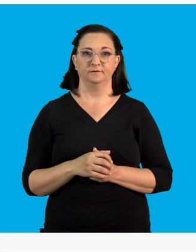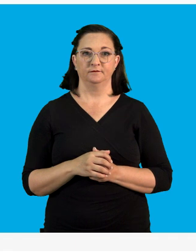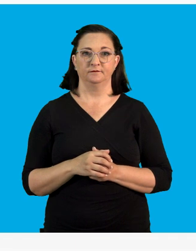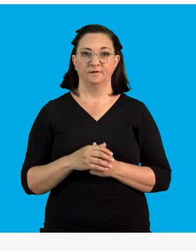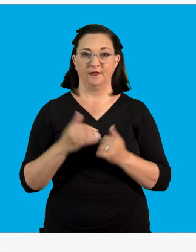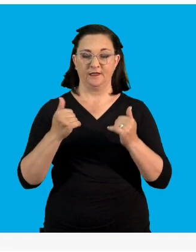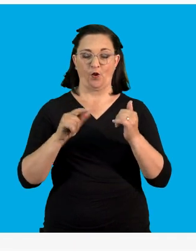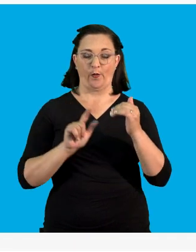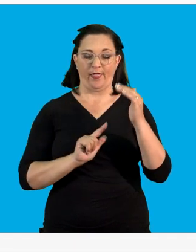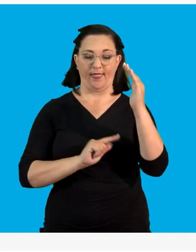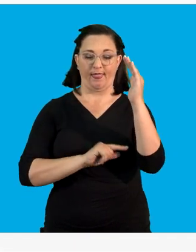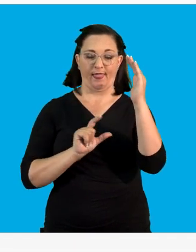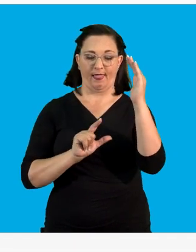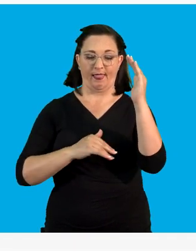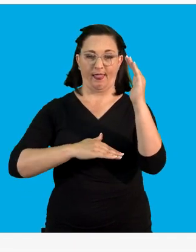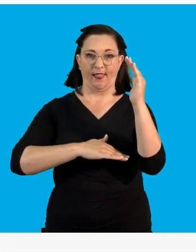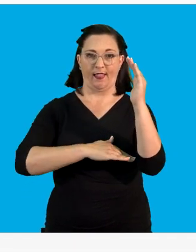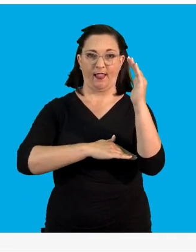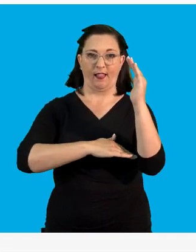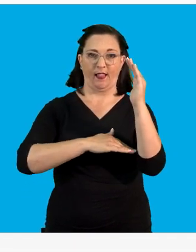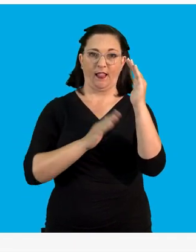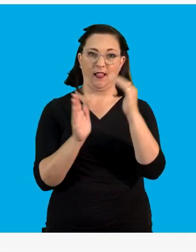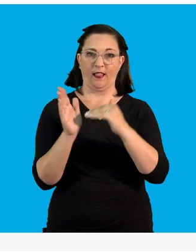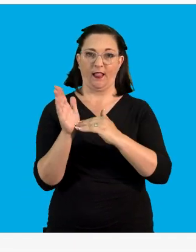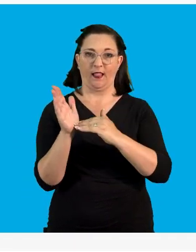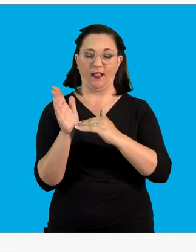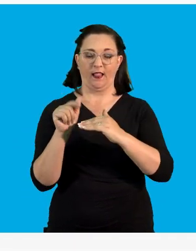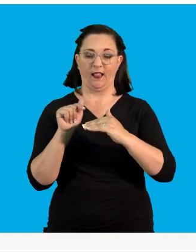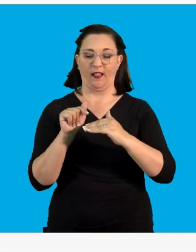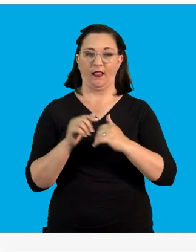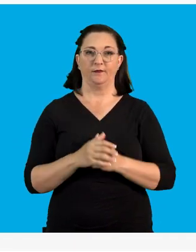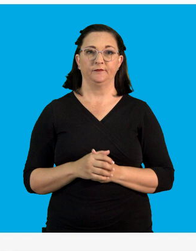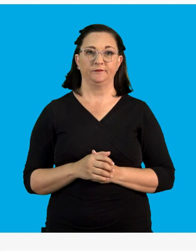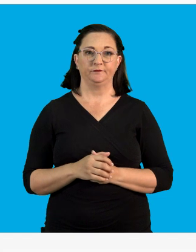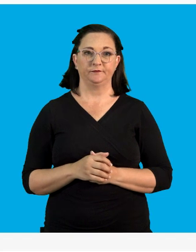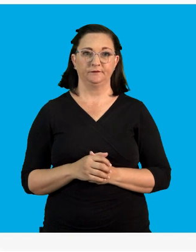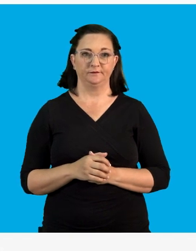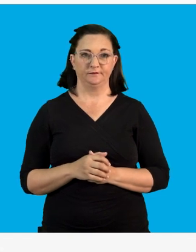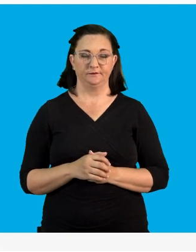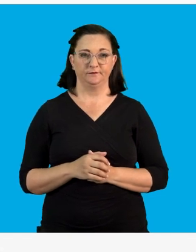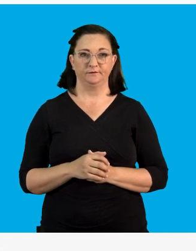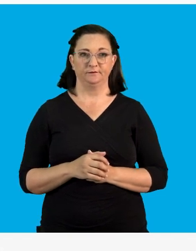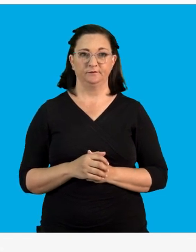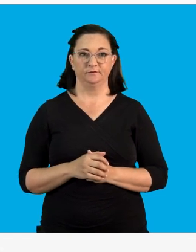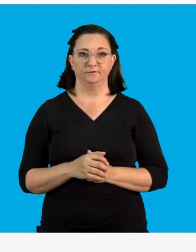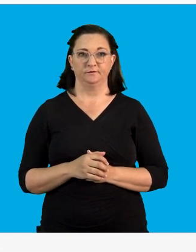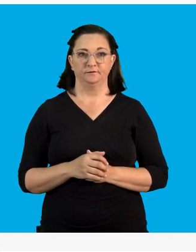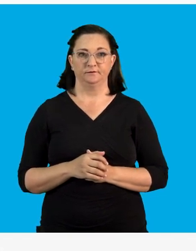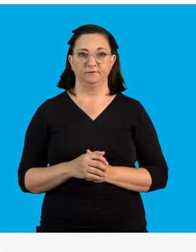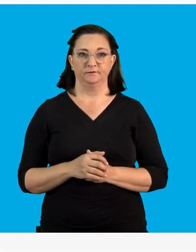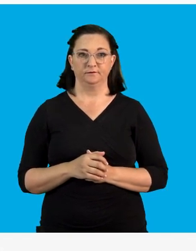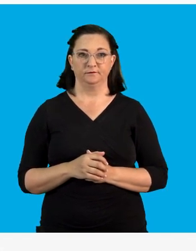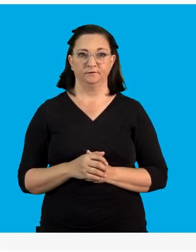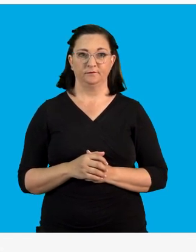that would be angle L, and angle L gives us,